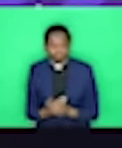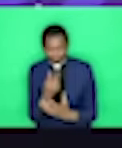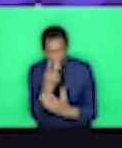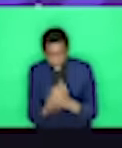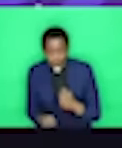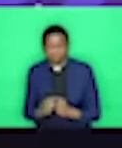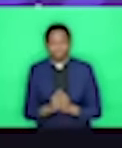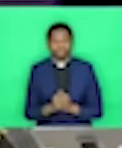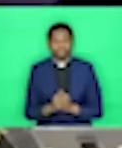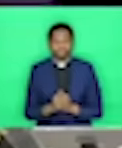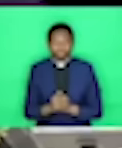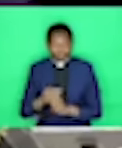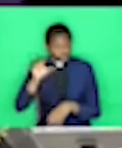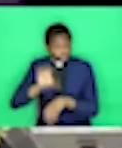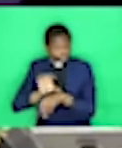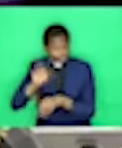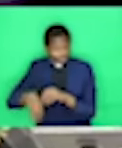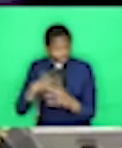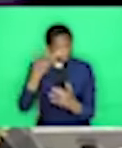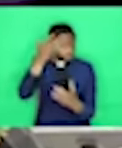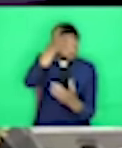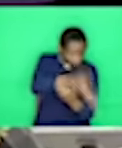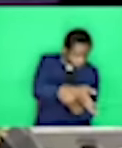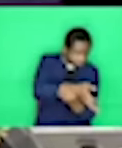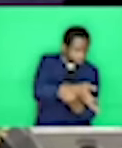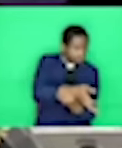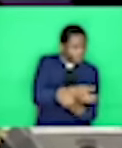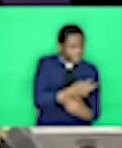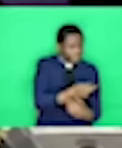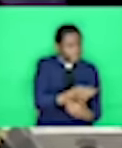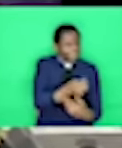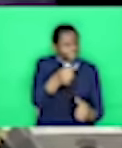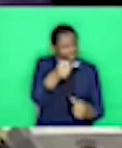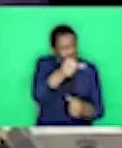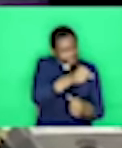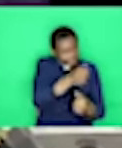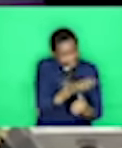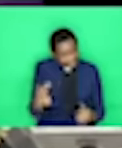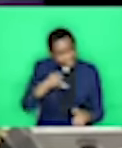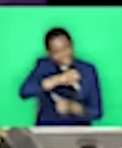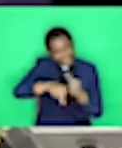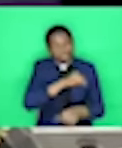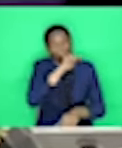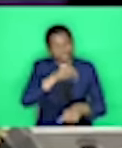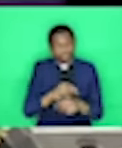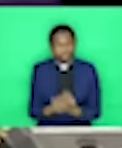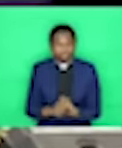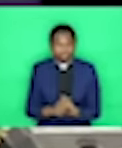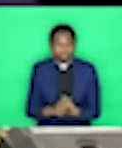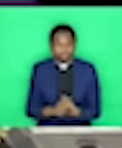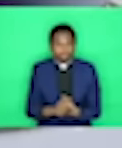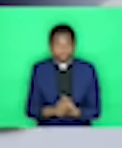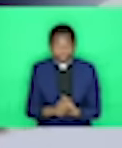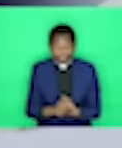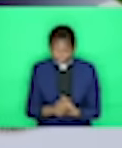well. The church must get involved in the affairs of the nation. It is the light of